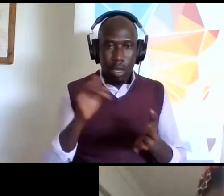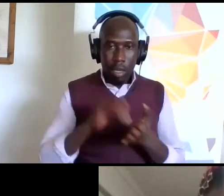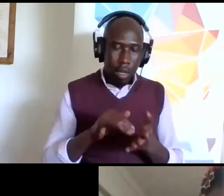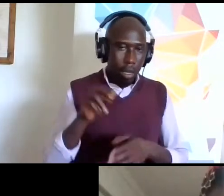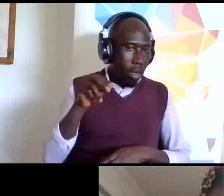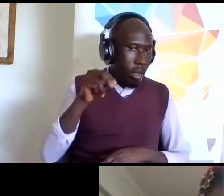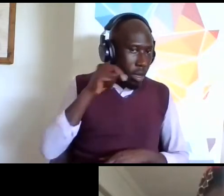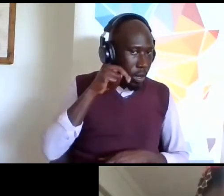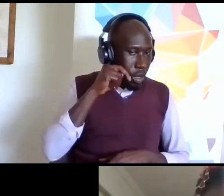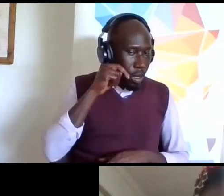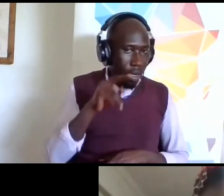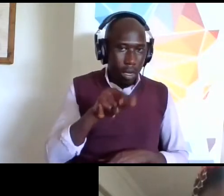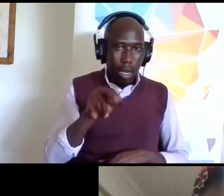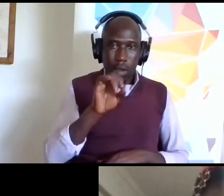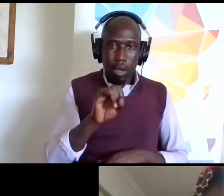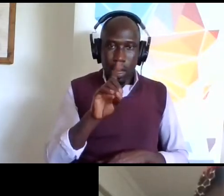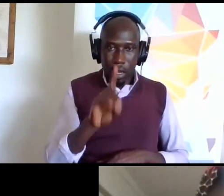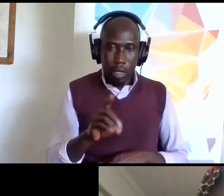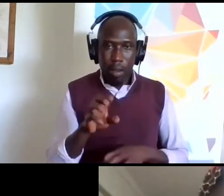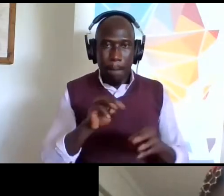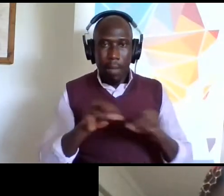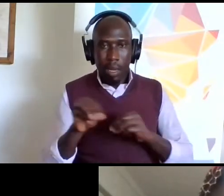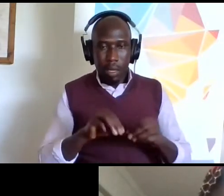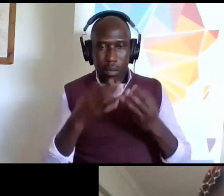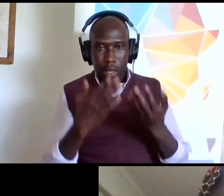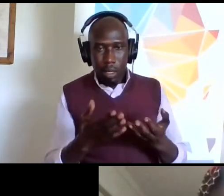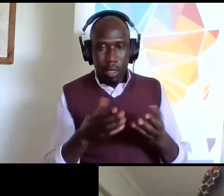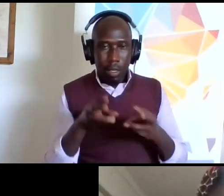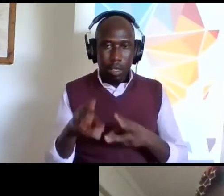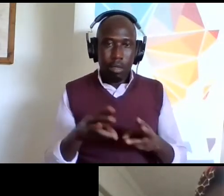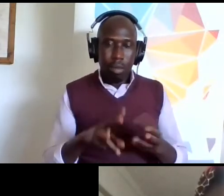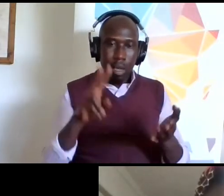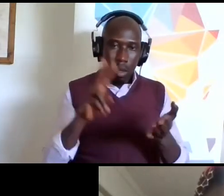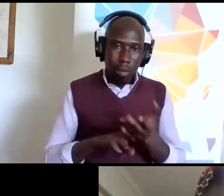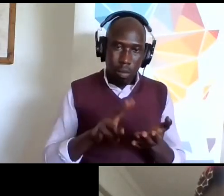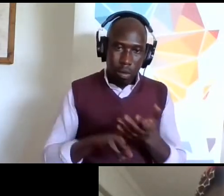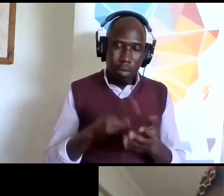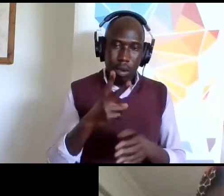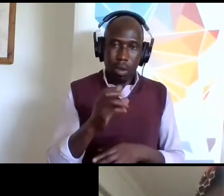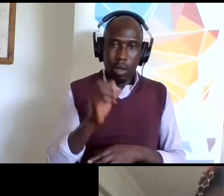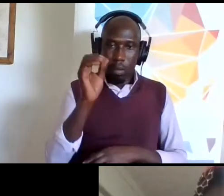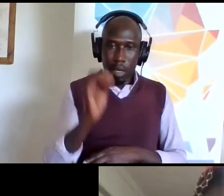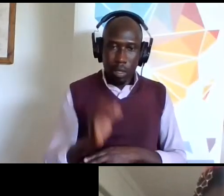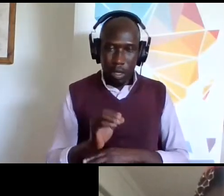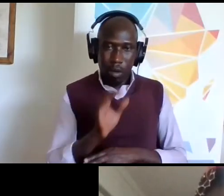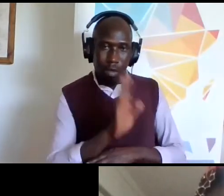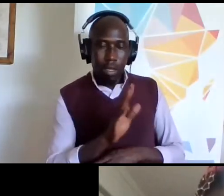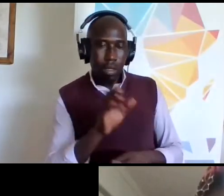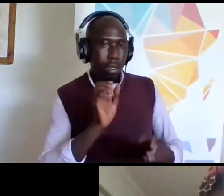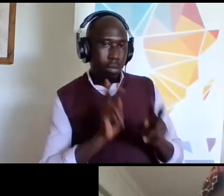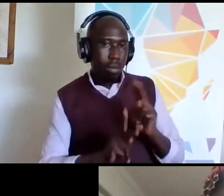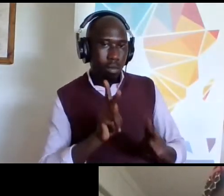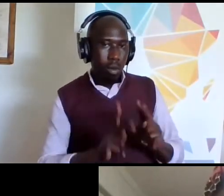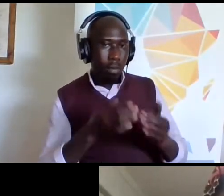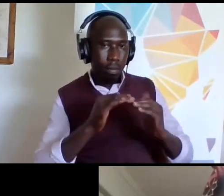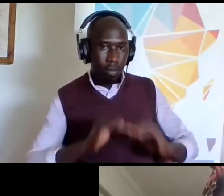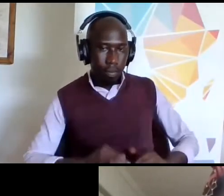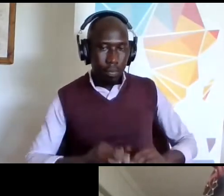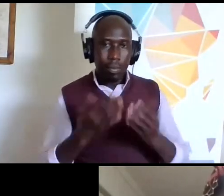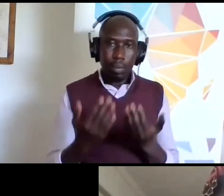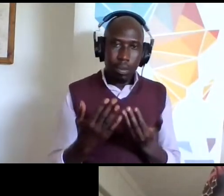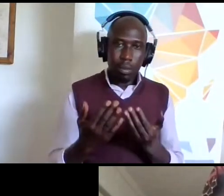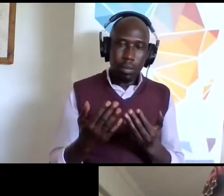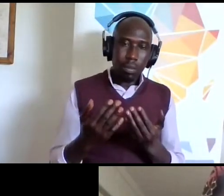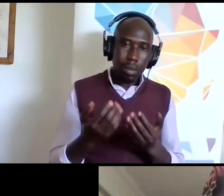Nigeria's national identity management system has been adopted by just 20% of its population. There are